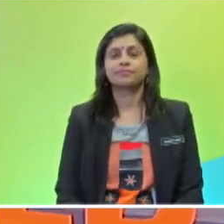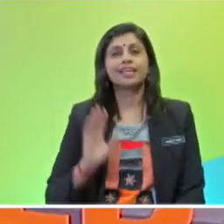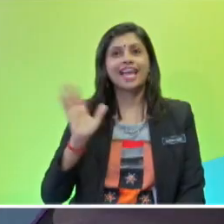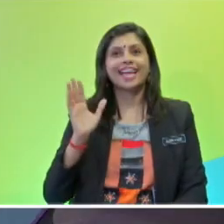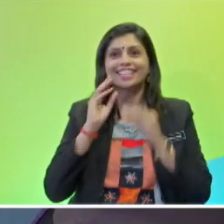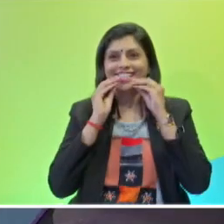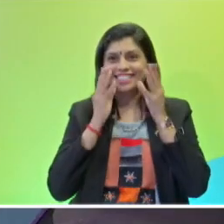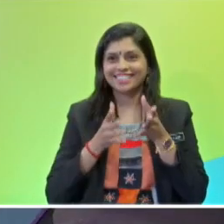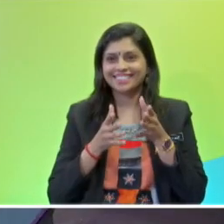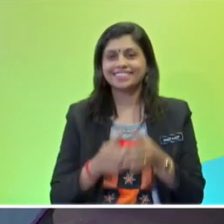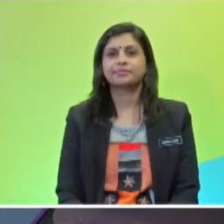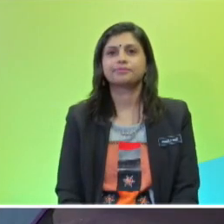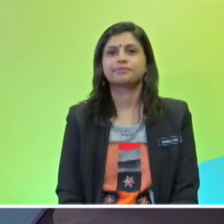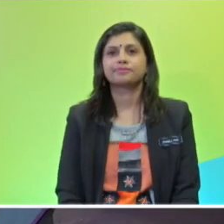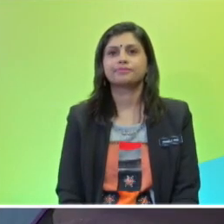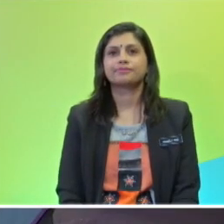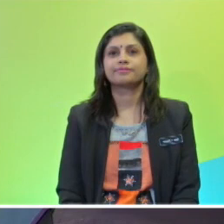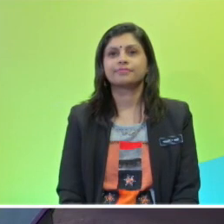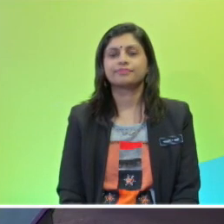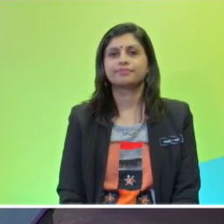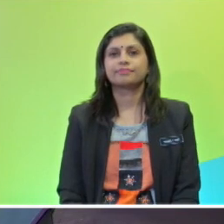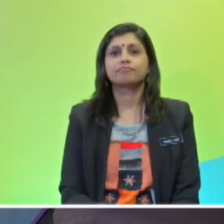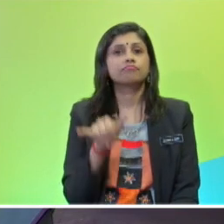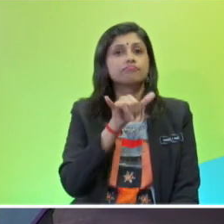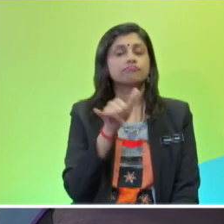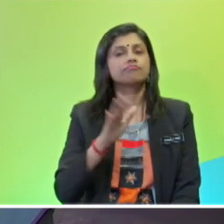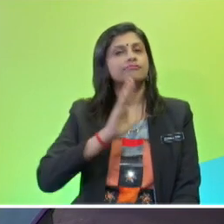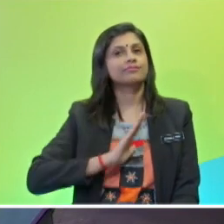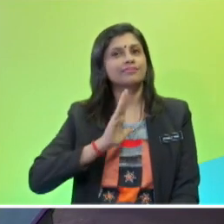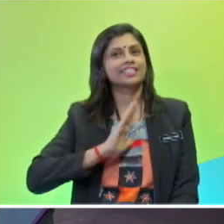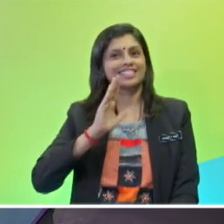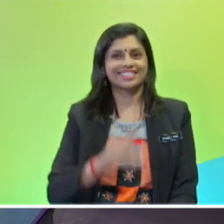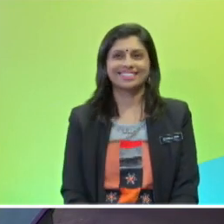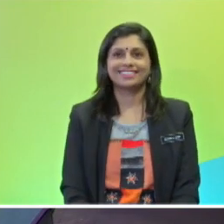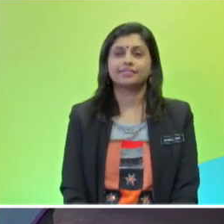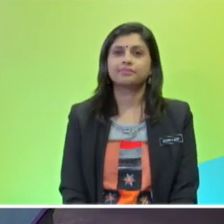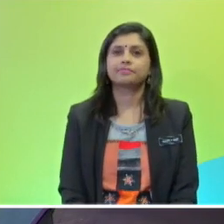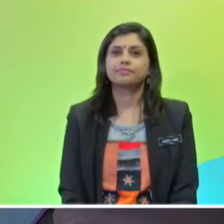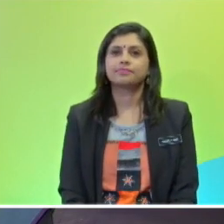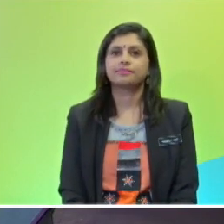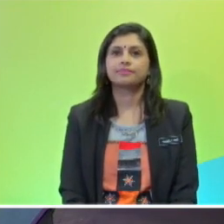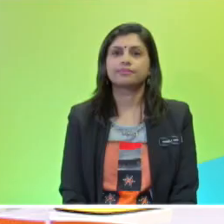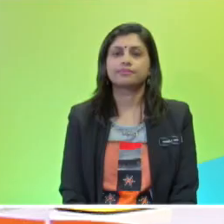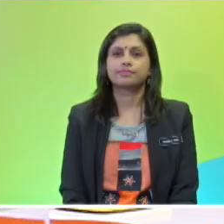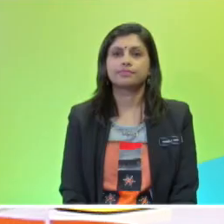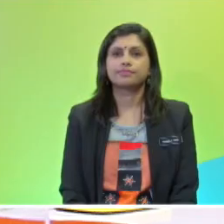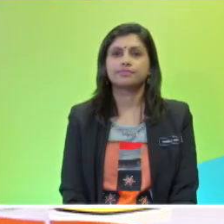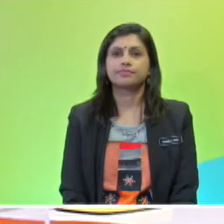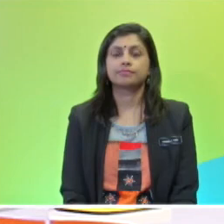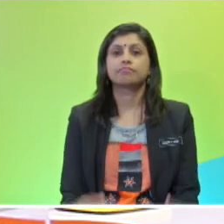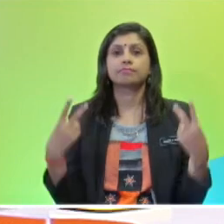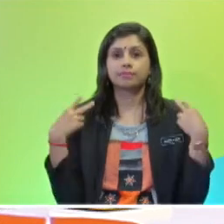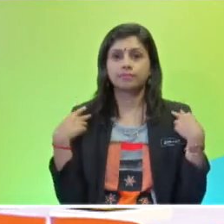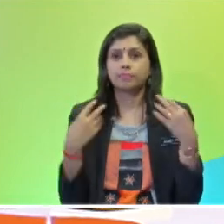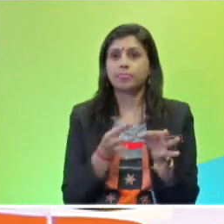teacher! Hi, Sean. How are you? You're looking great today. You too! You look Thank fabulous. you. We would also like to introduce our sign language